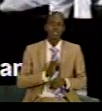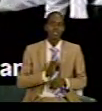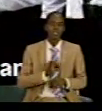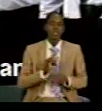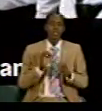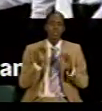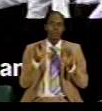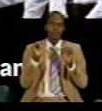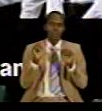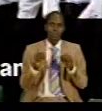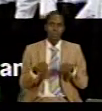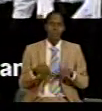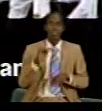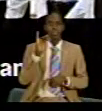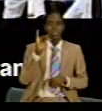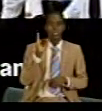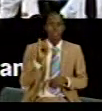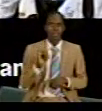I